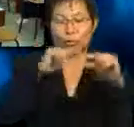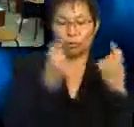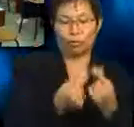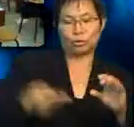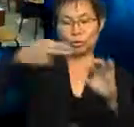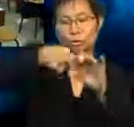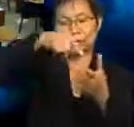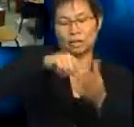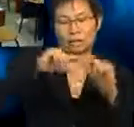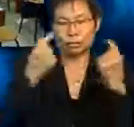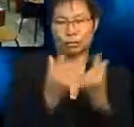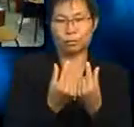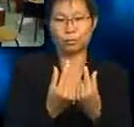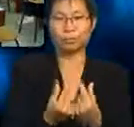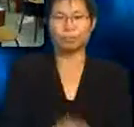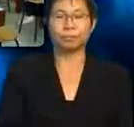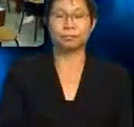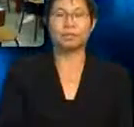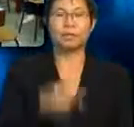4 groups. Okay, you can join this group.